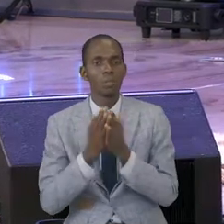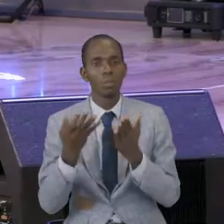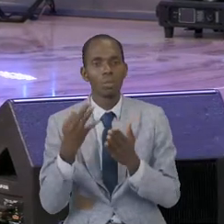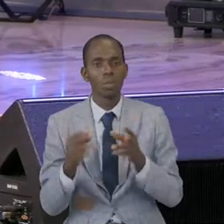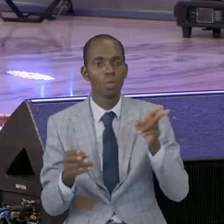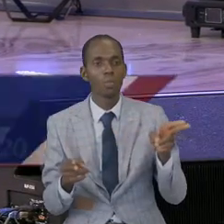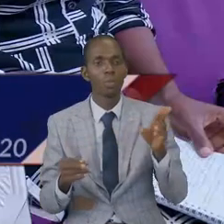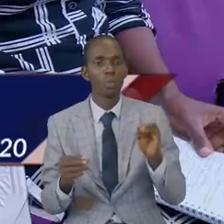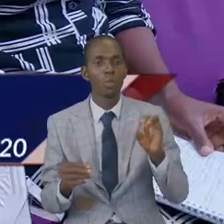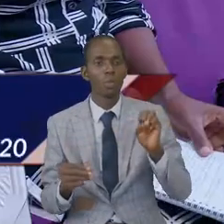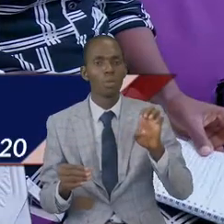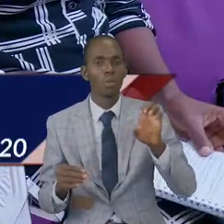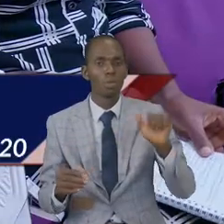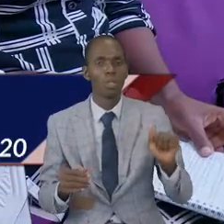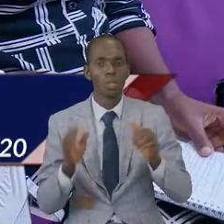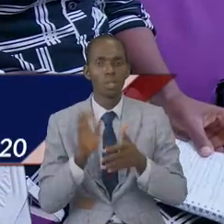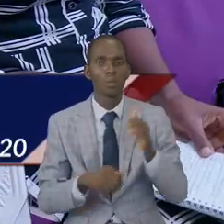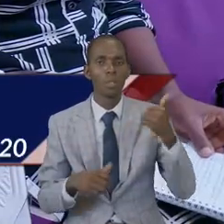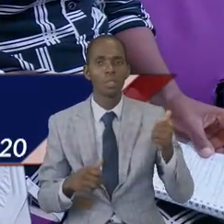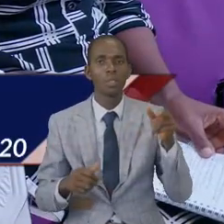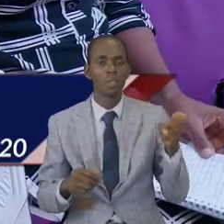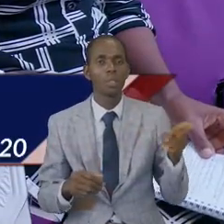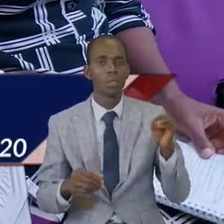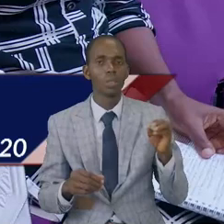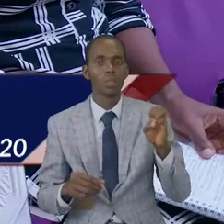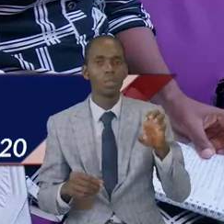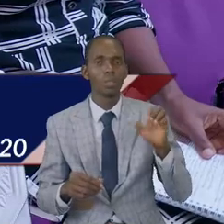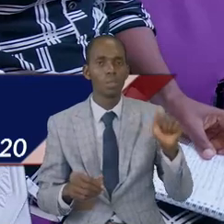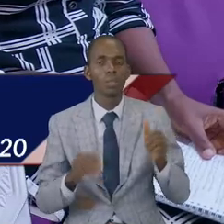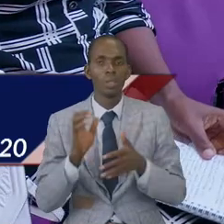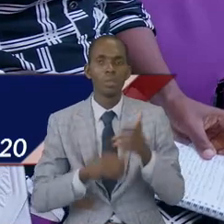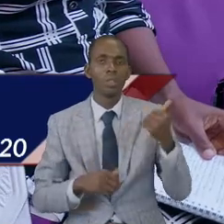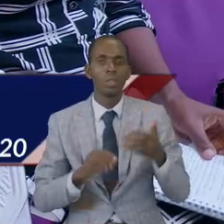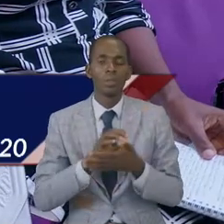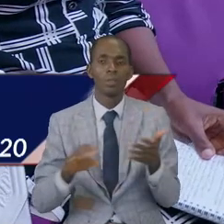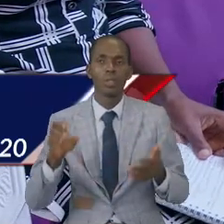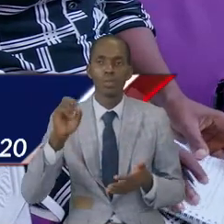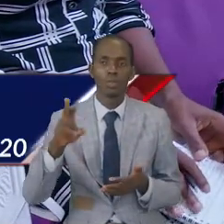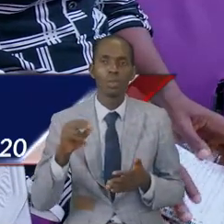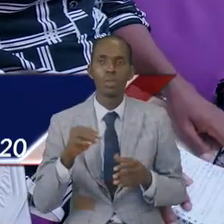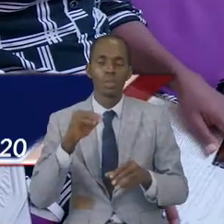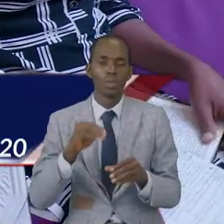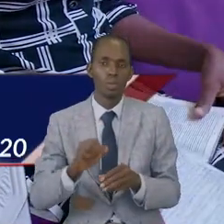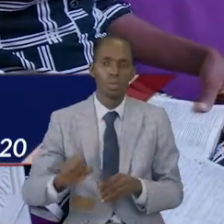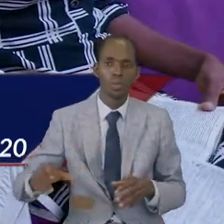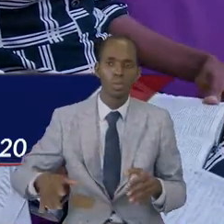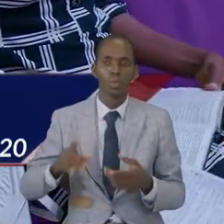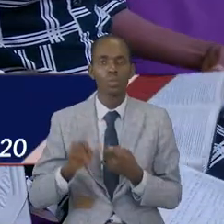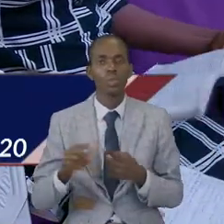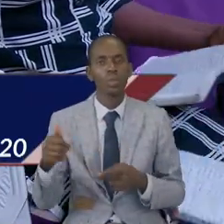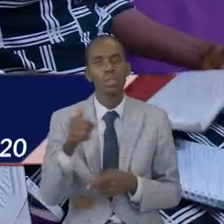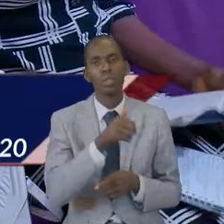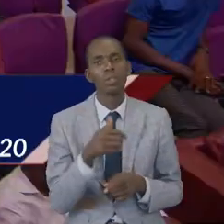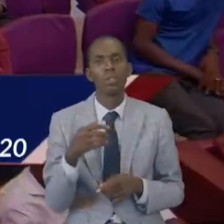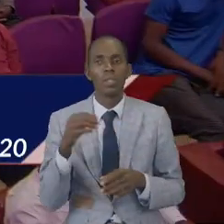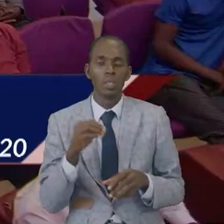reading from verse 12. Hosea chapter 10, verse 12. Sow to yourselves in righteousness. Are you